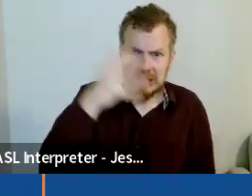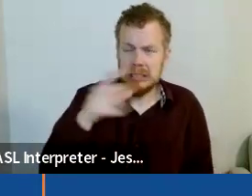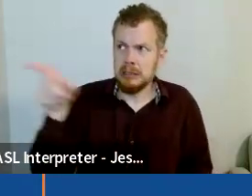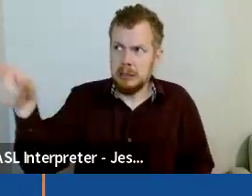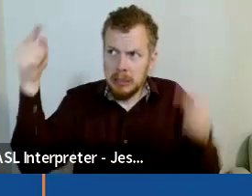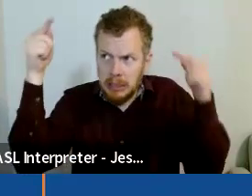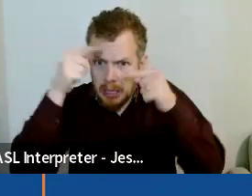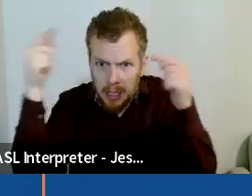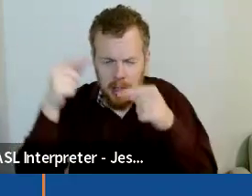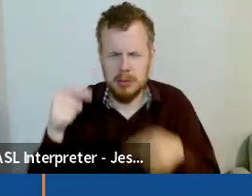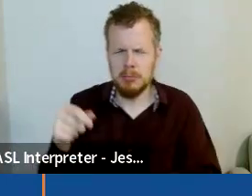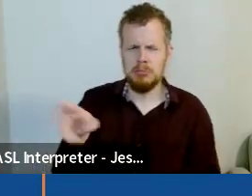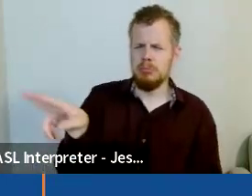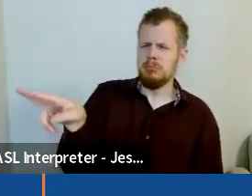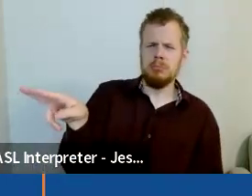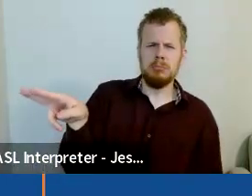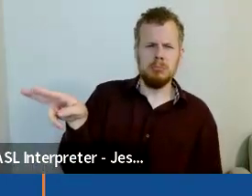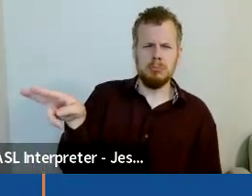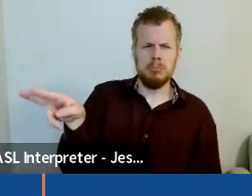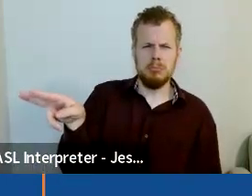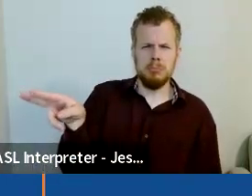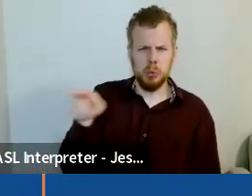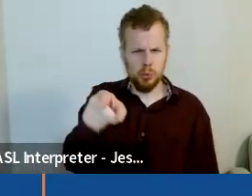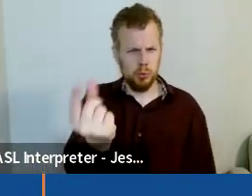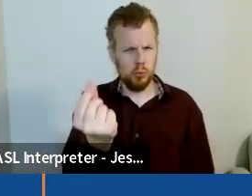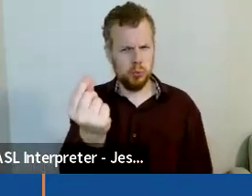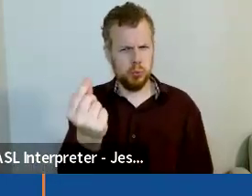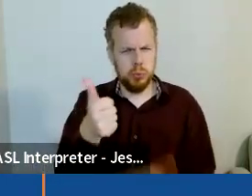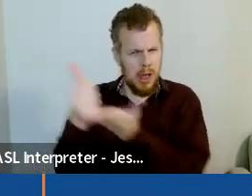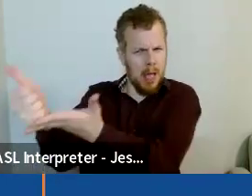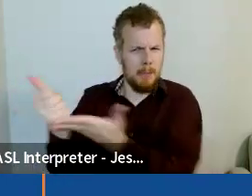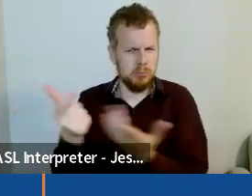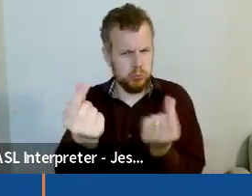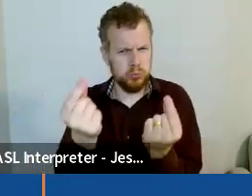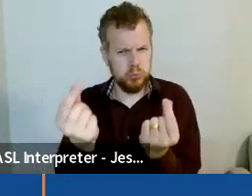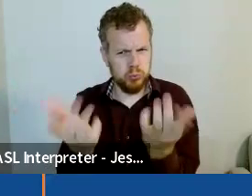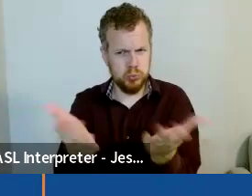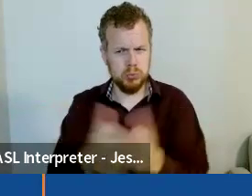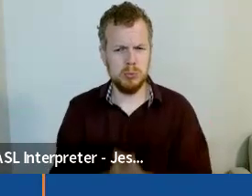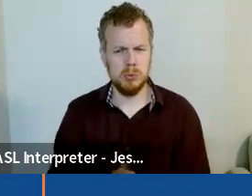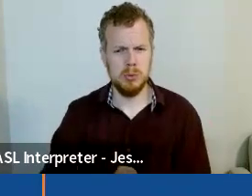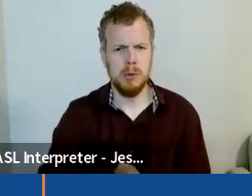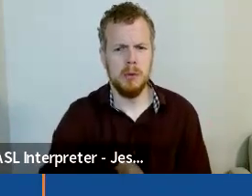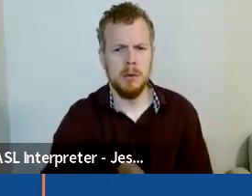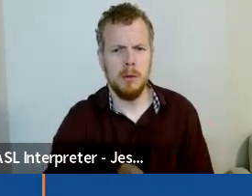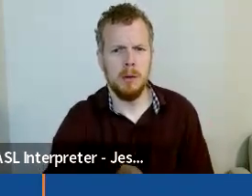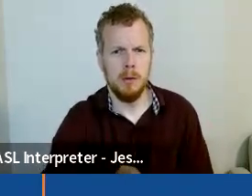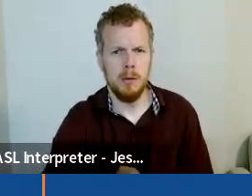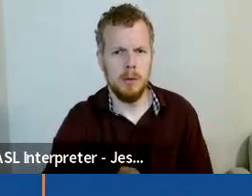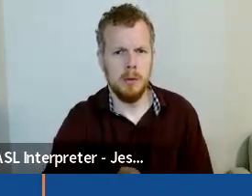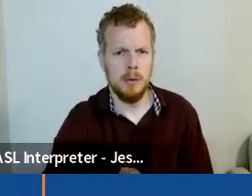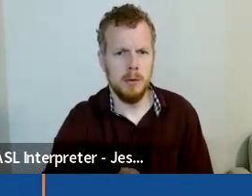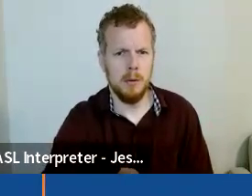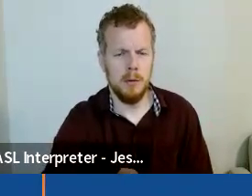headache. What are the first 3 things you would do to help? Go ahead and put your, or select